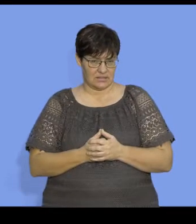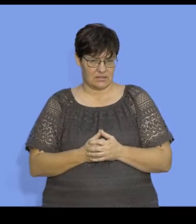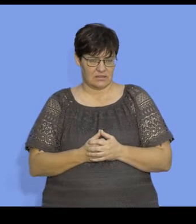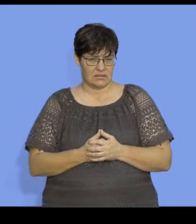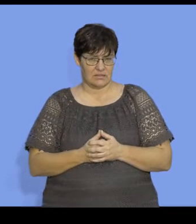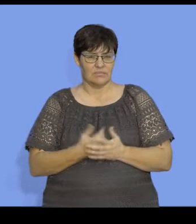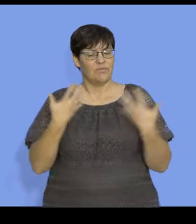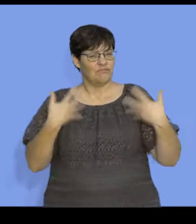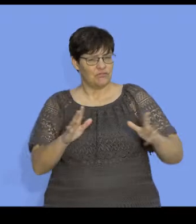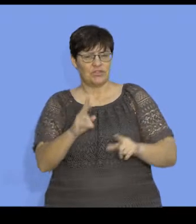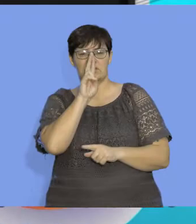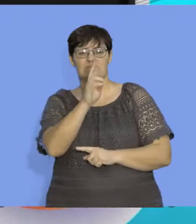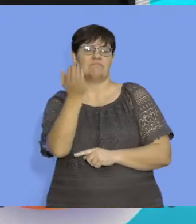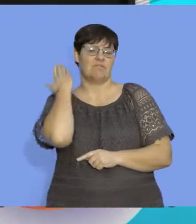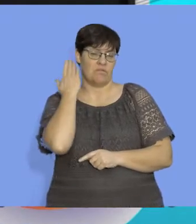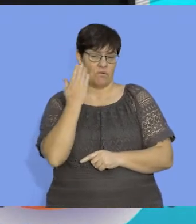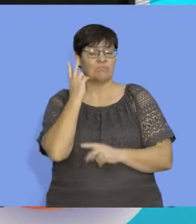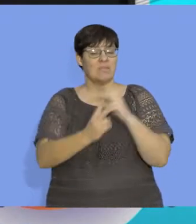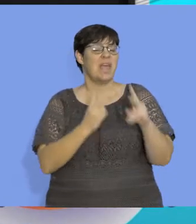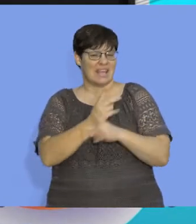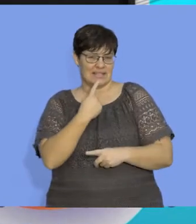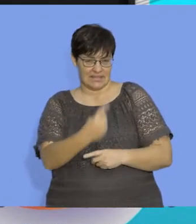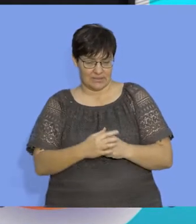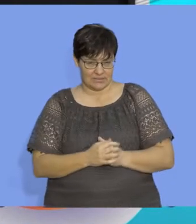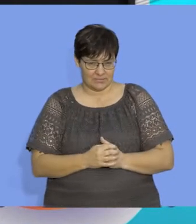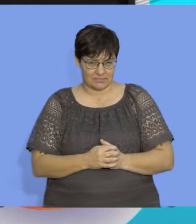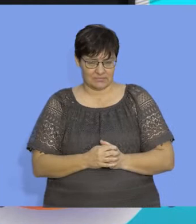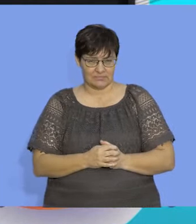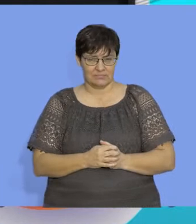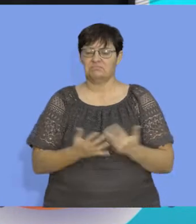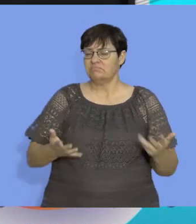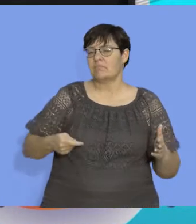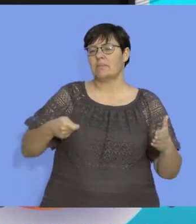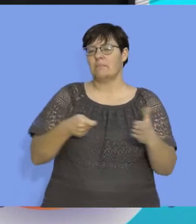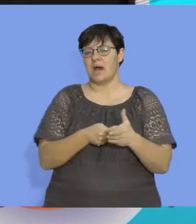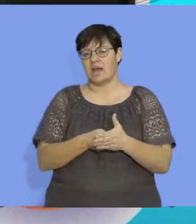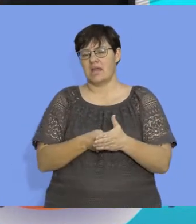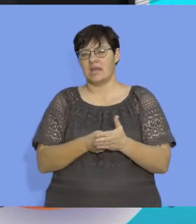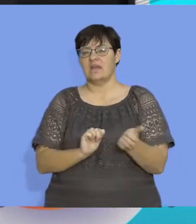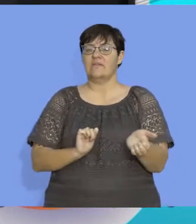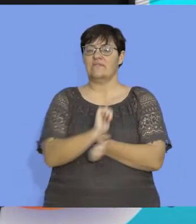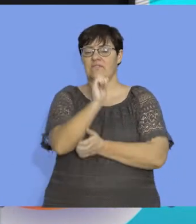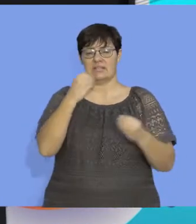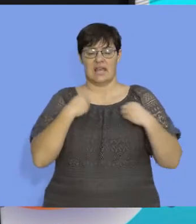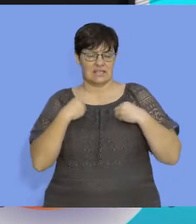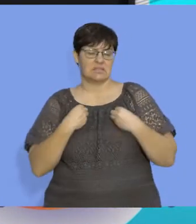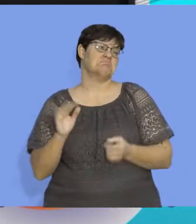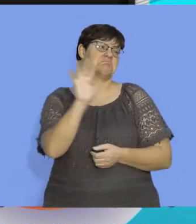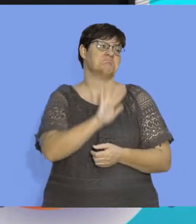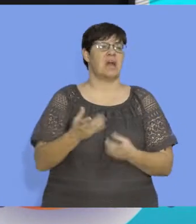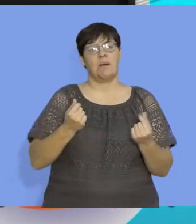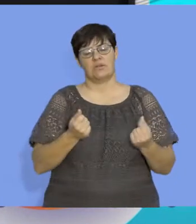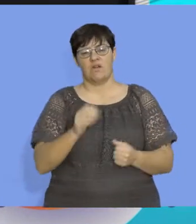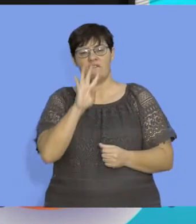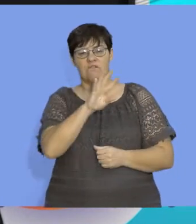again. If we purchase a fixed asset to the value of 400,000 Rand,